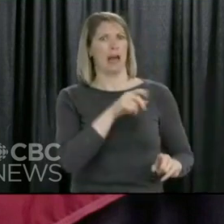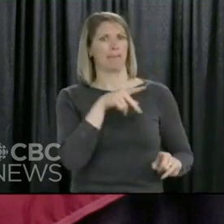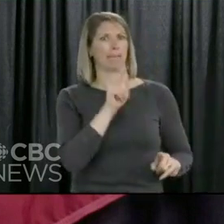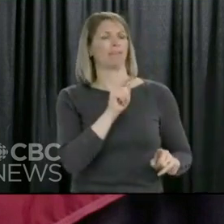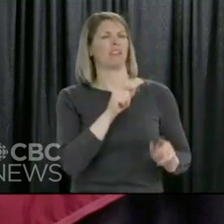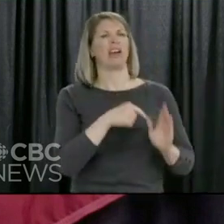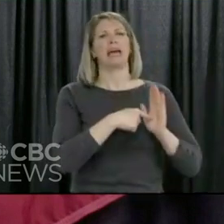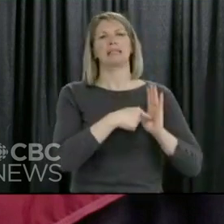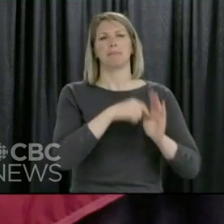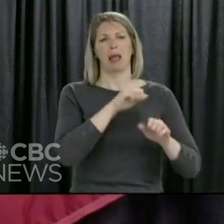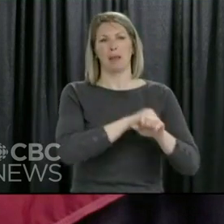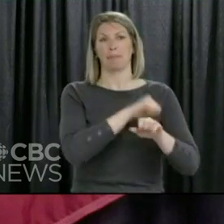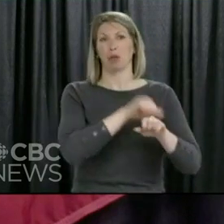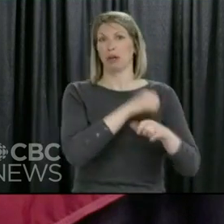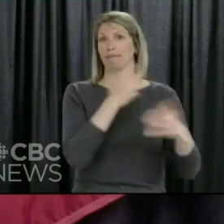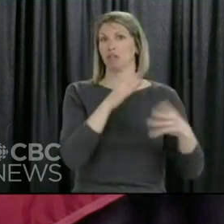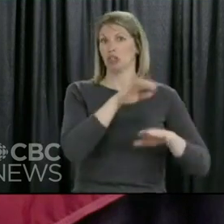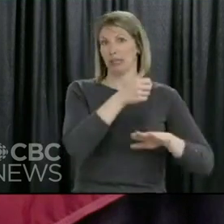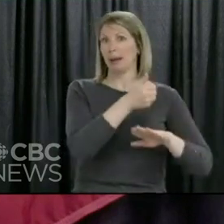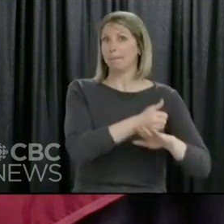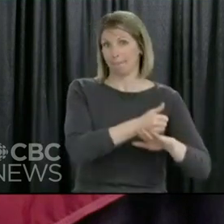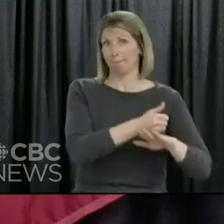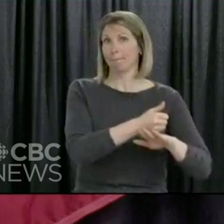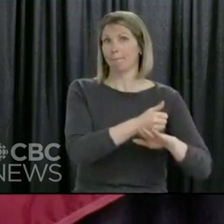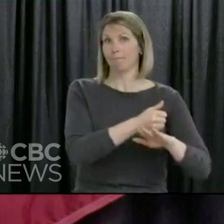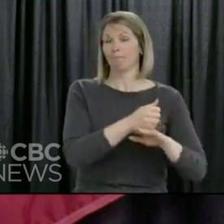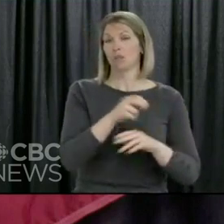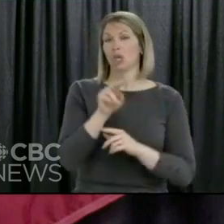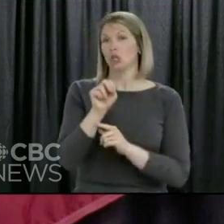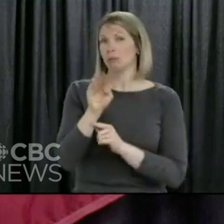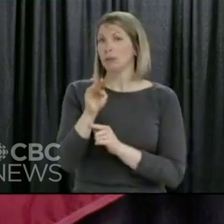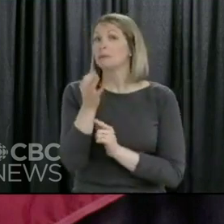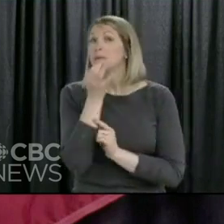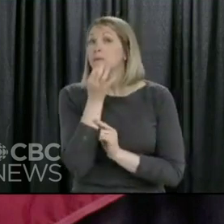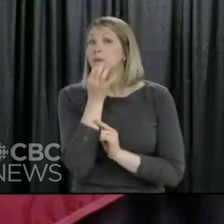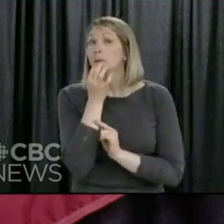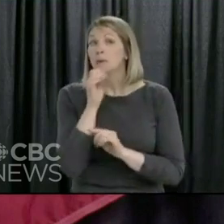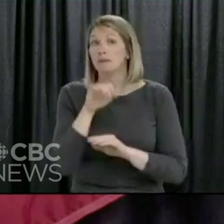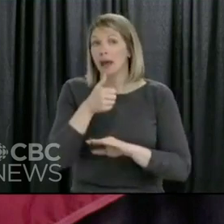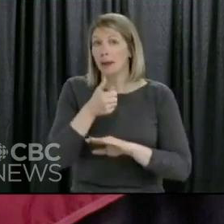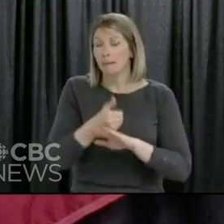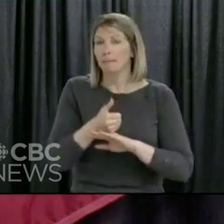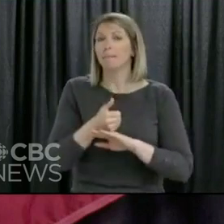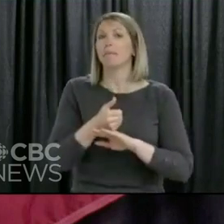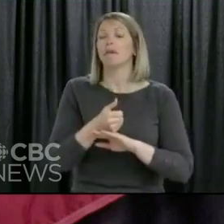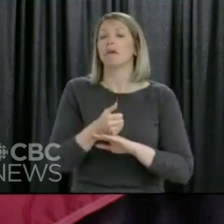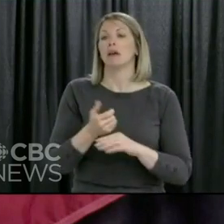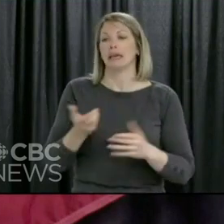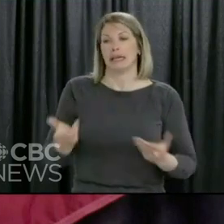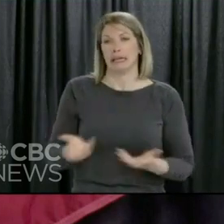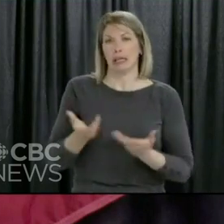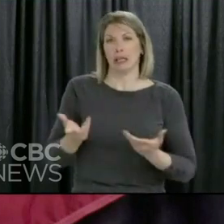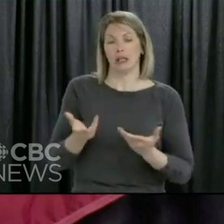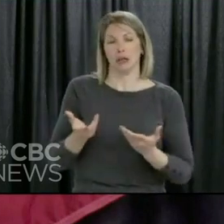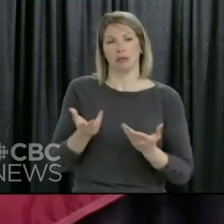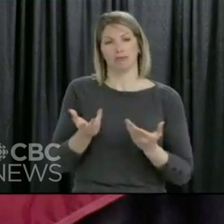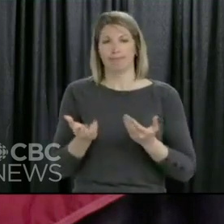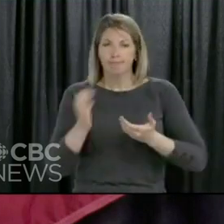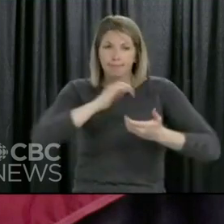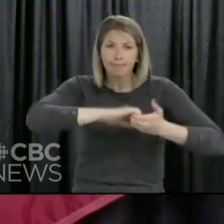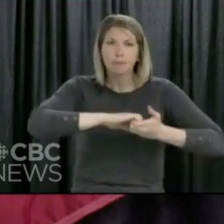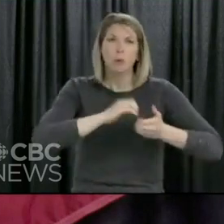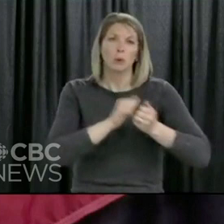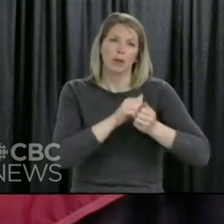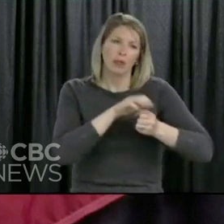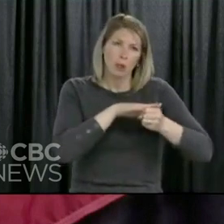Alberta already has one in place. New Brunswick is working on one, as we're working with a local operator, a local great company